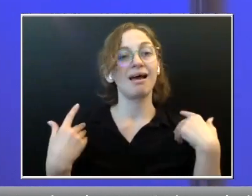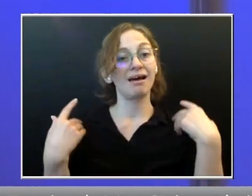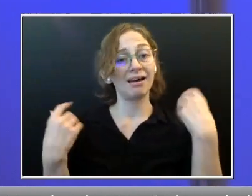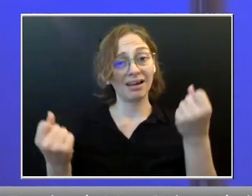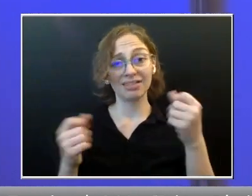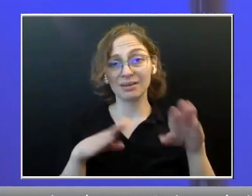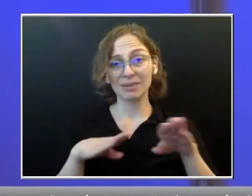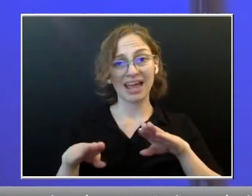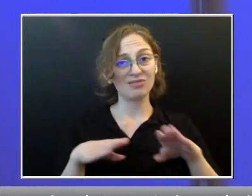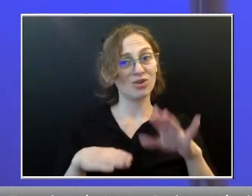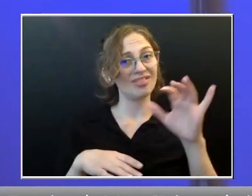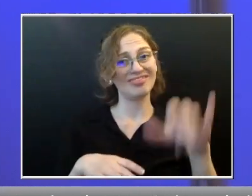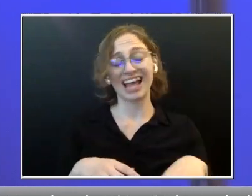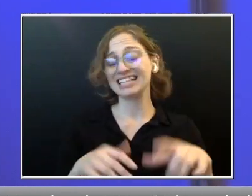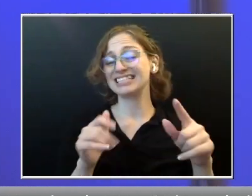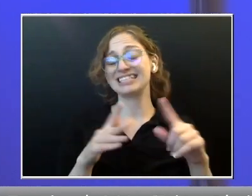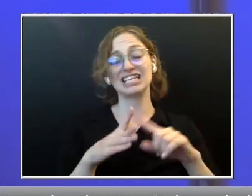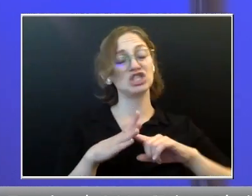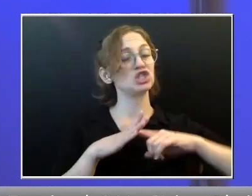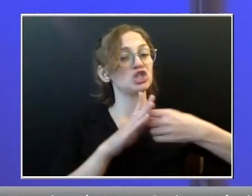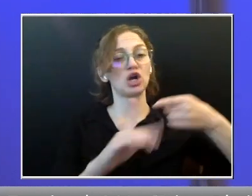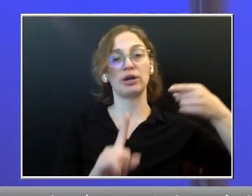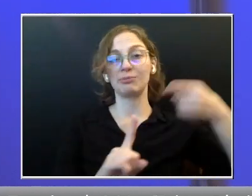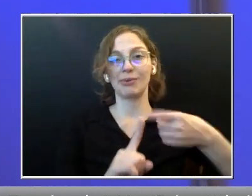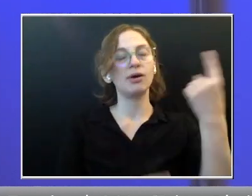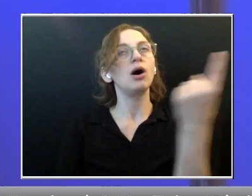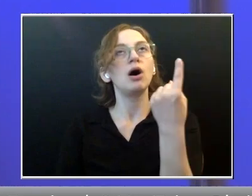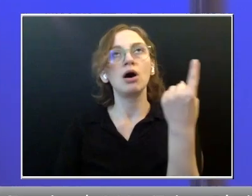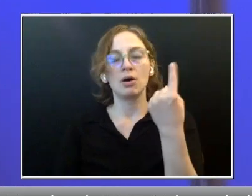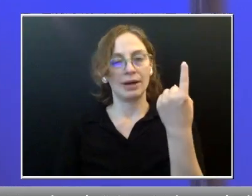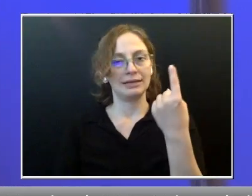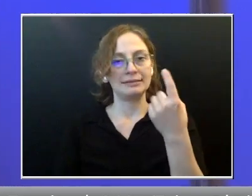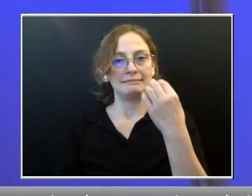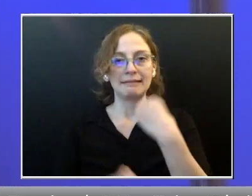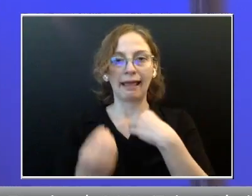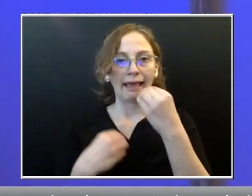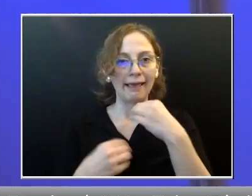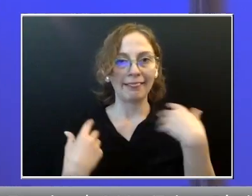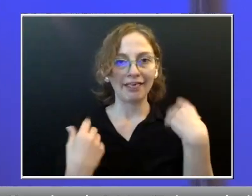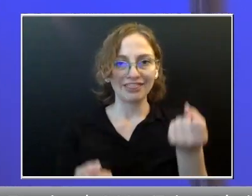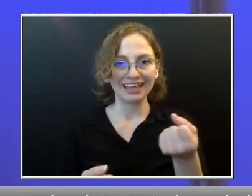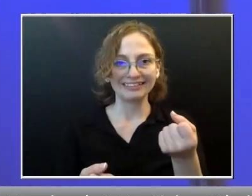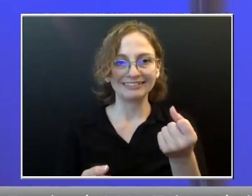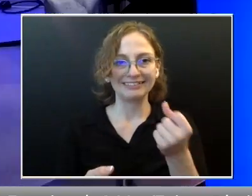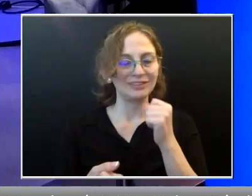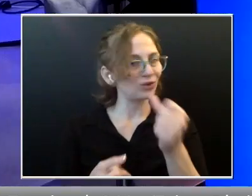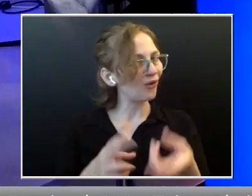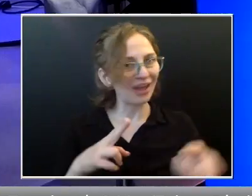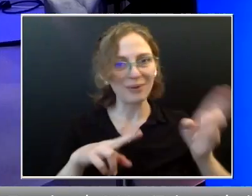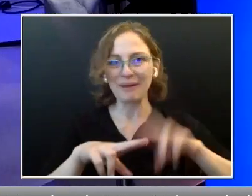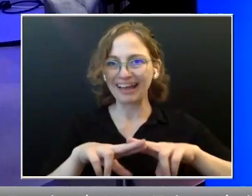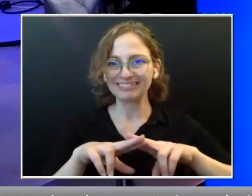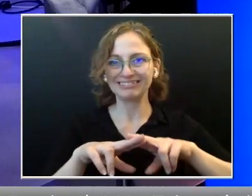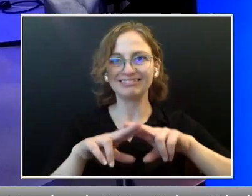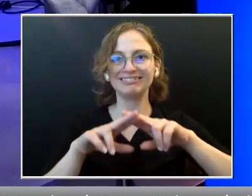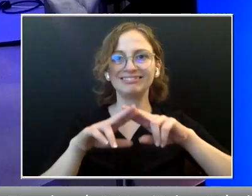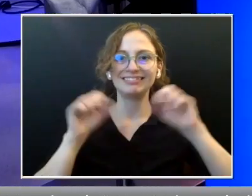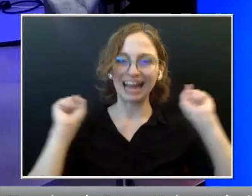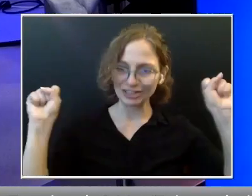start. Eat healthy, don't gain weight, exercise. And that's exactly what Angela is